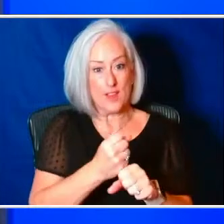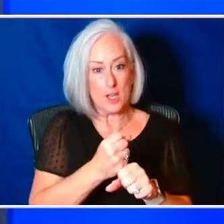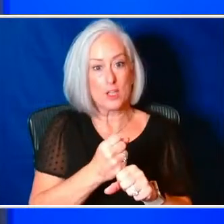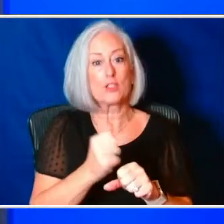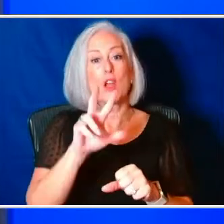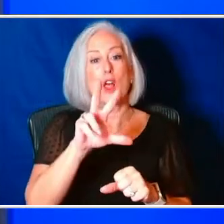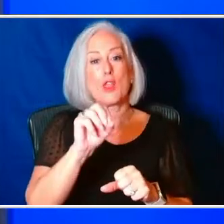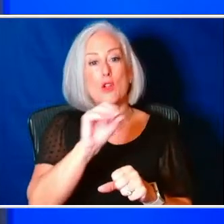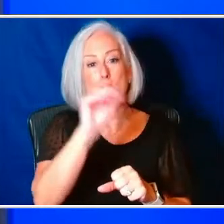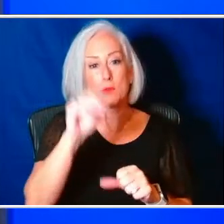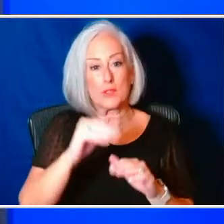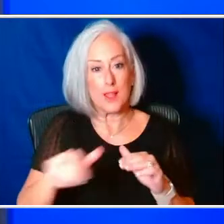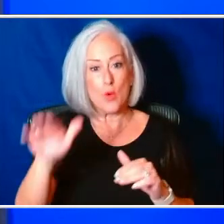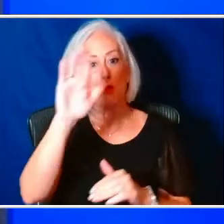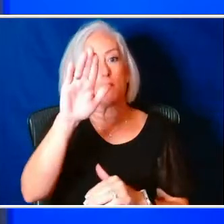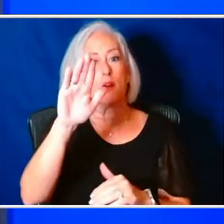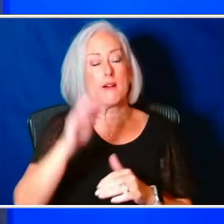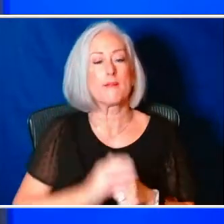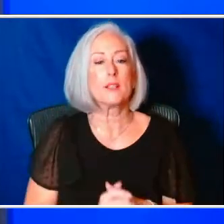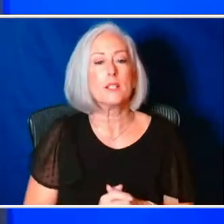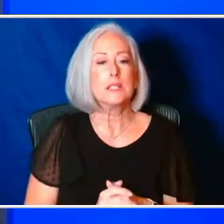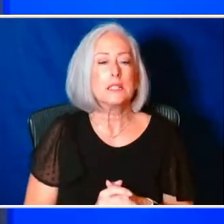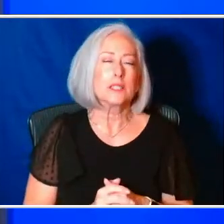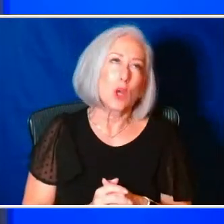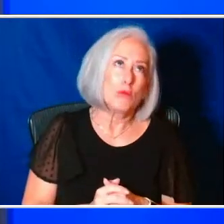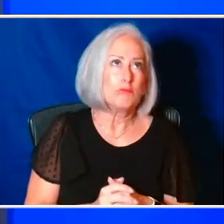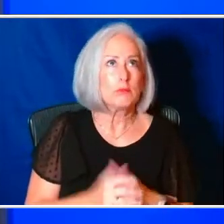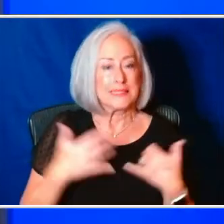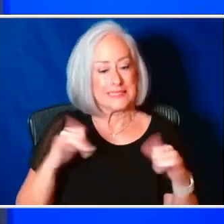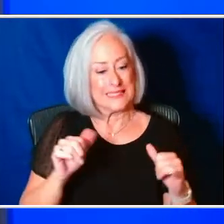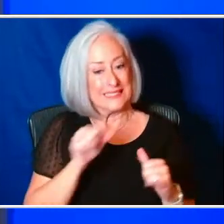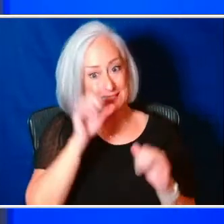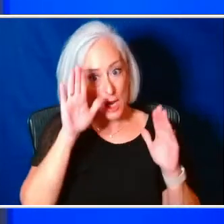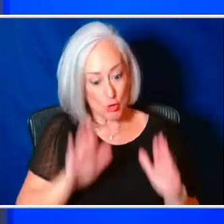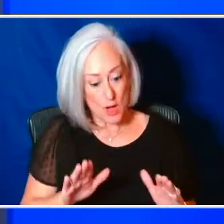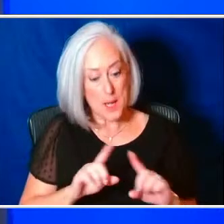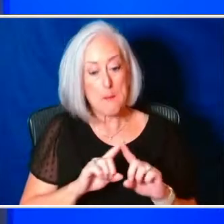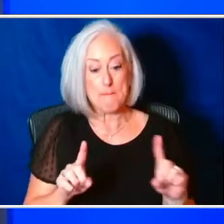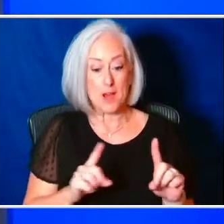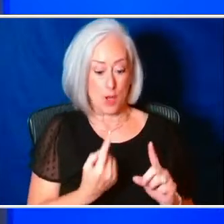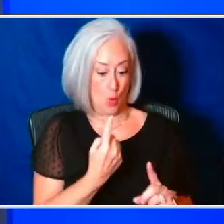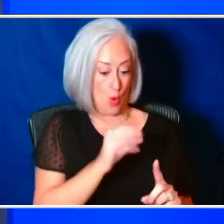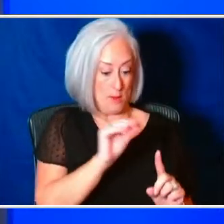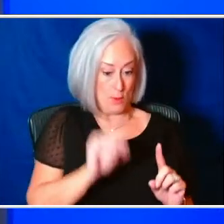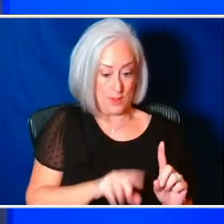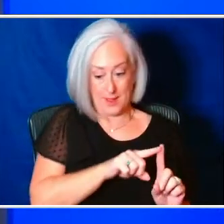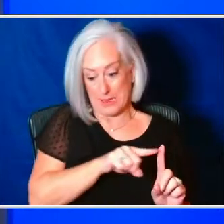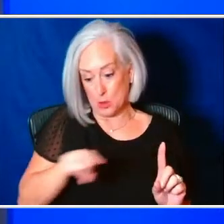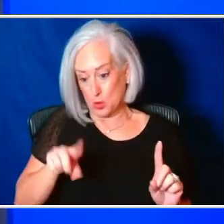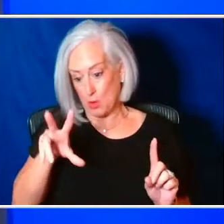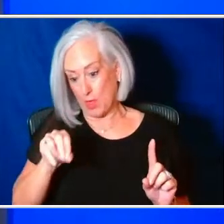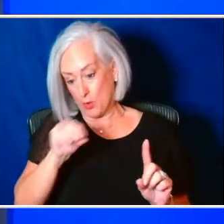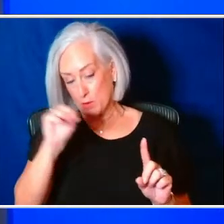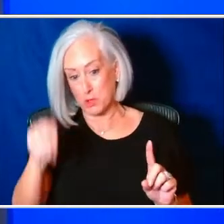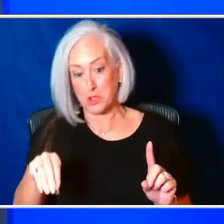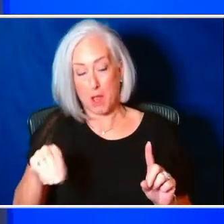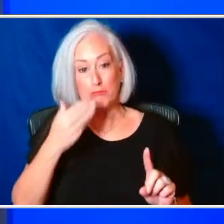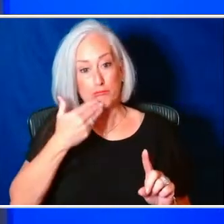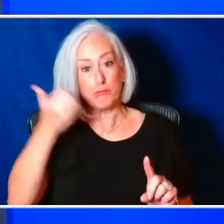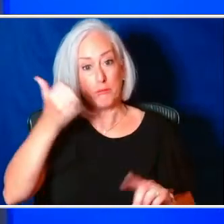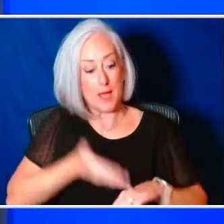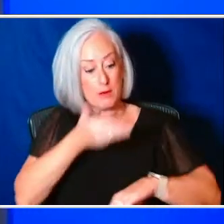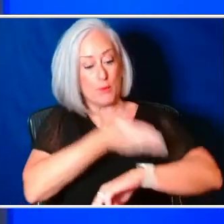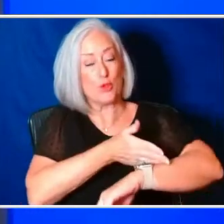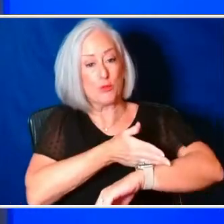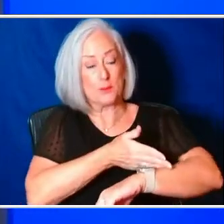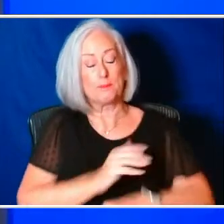better. So it's not still great, but you can see from less than 1% to more than 30% or better, this is a significant